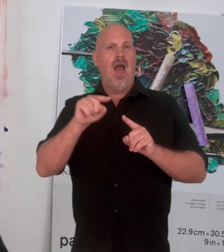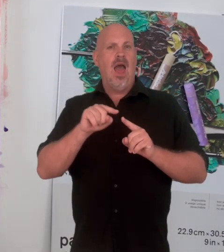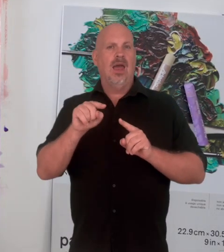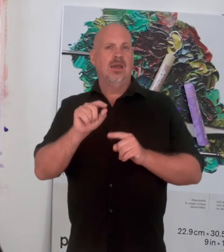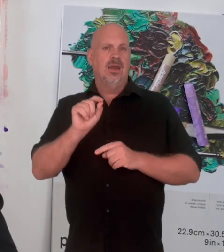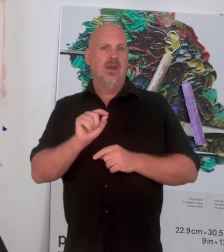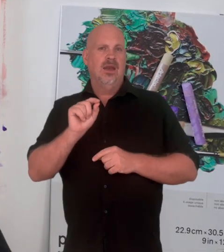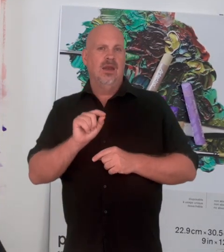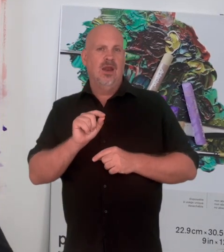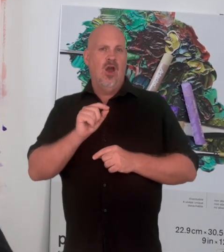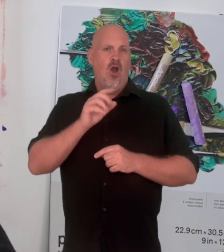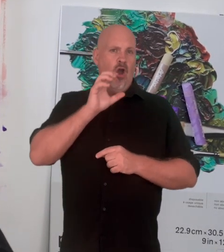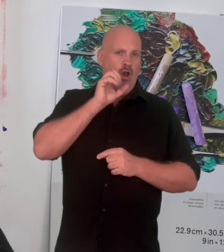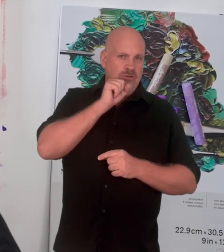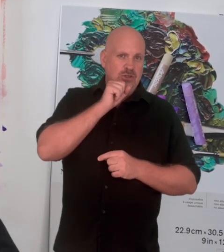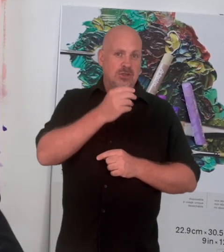darker.